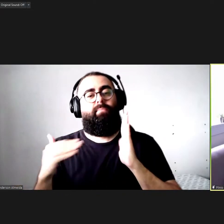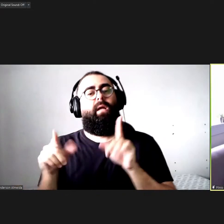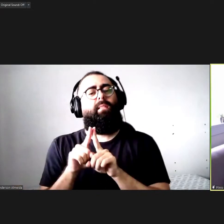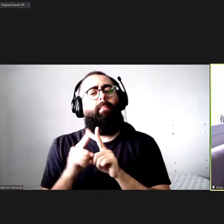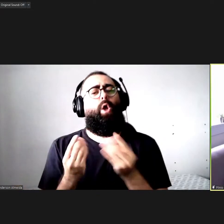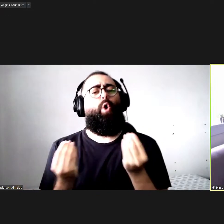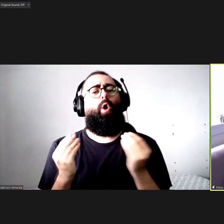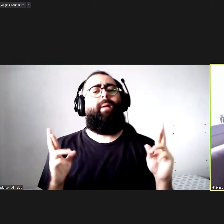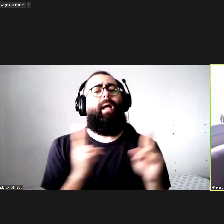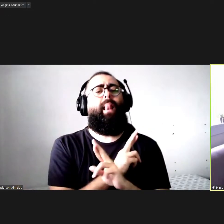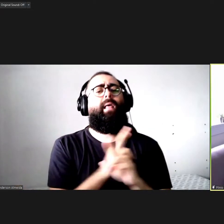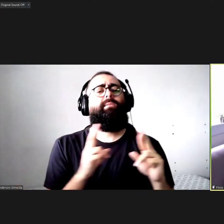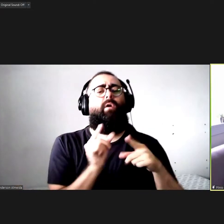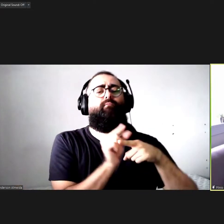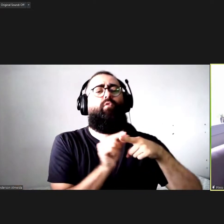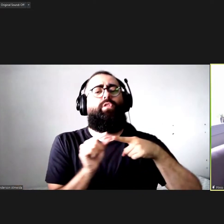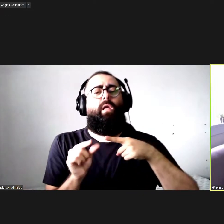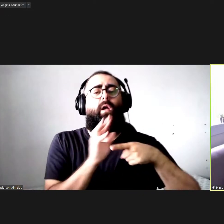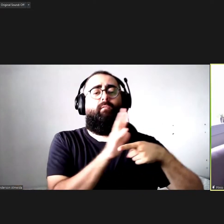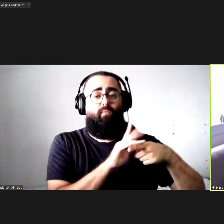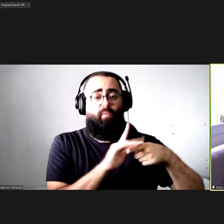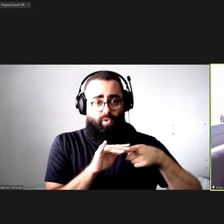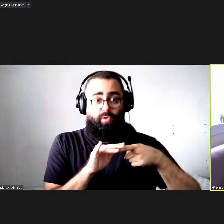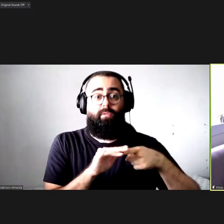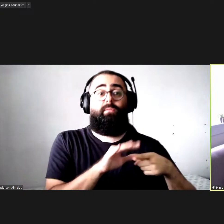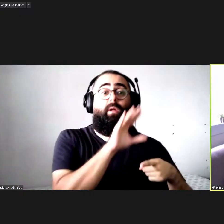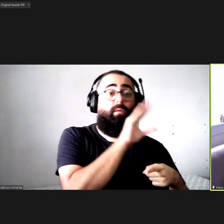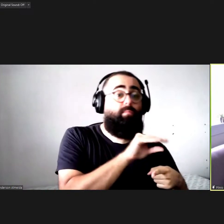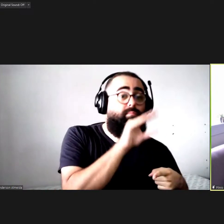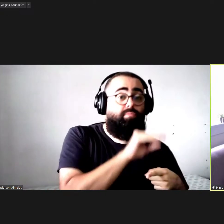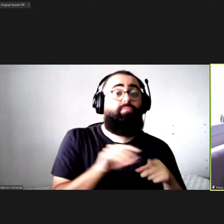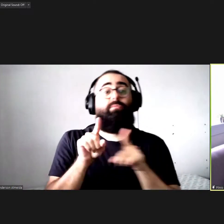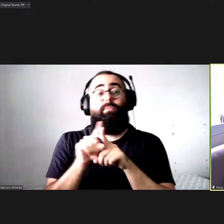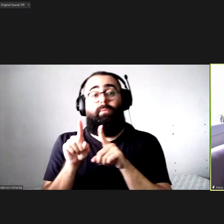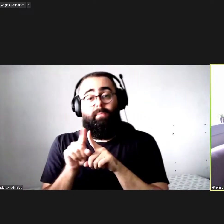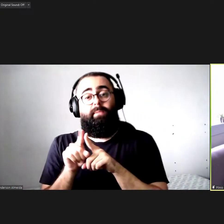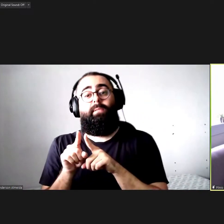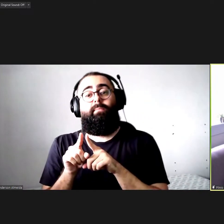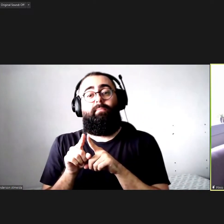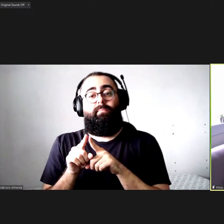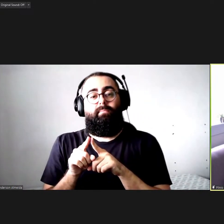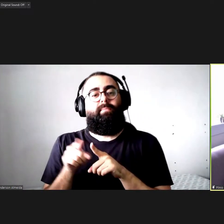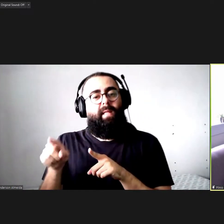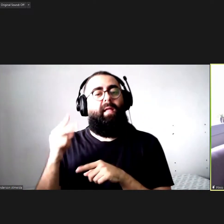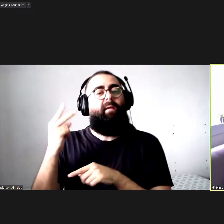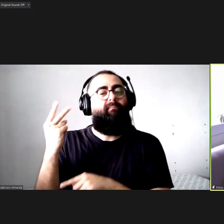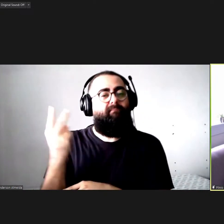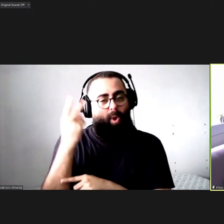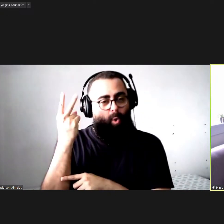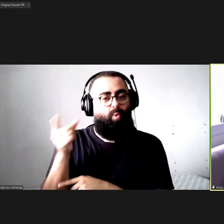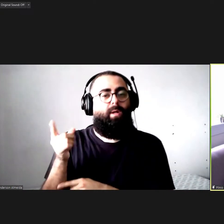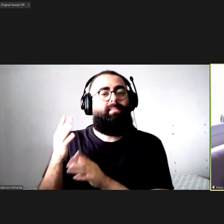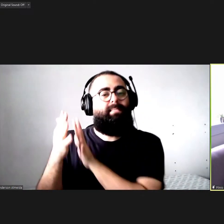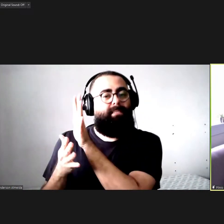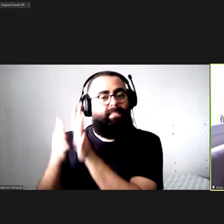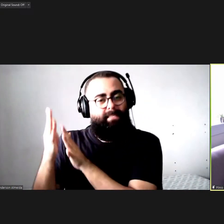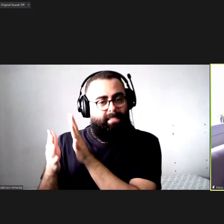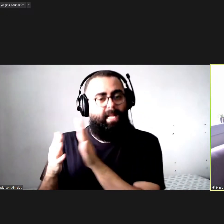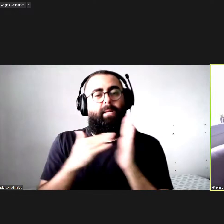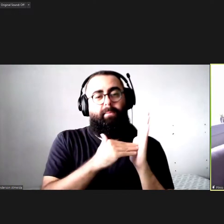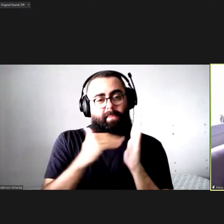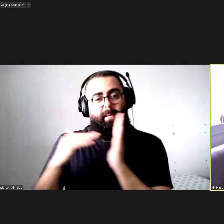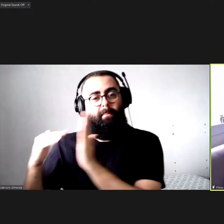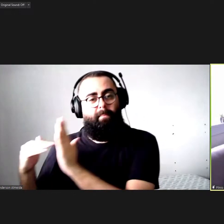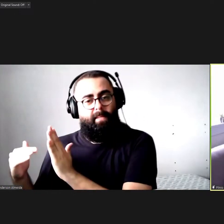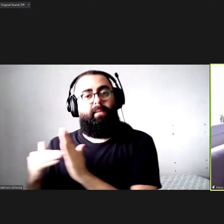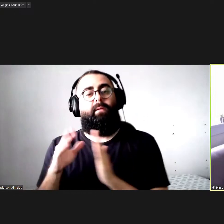phonological units from spoken languages, and also to inform the development of sign and speech-based